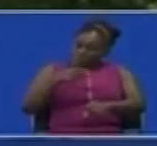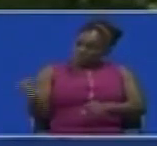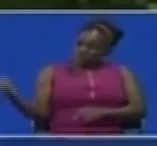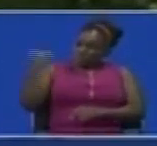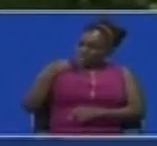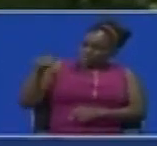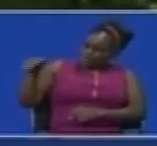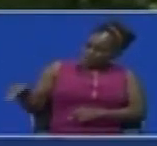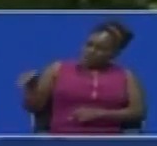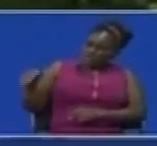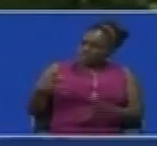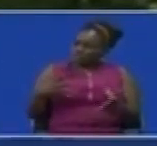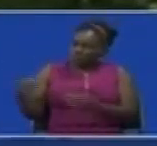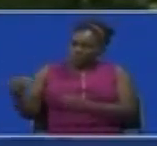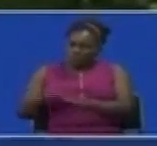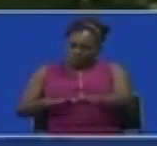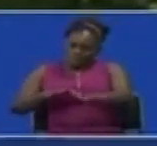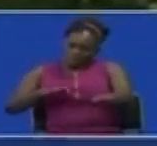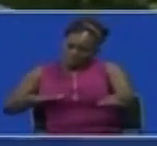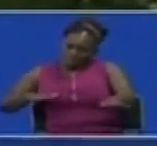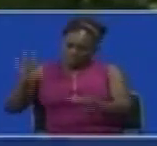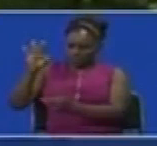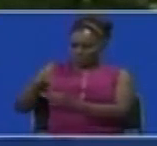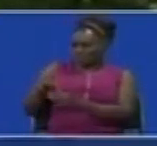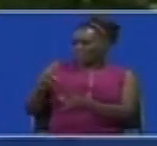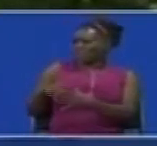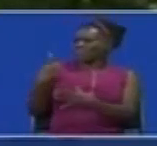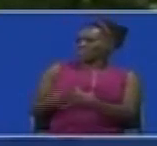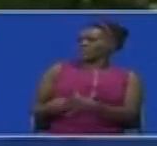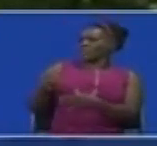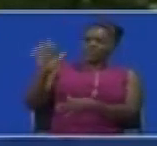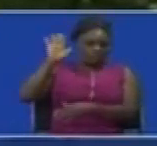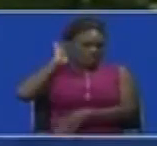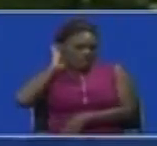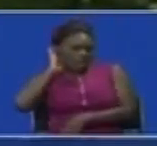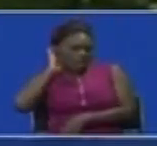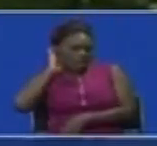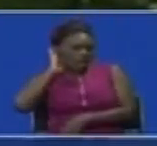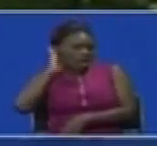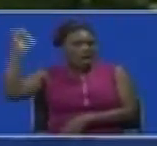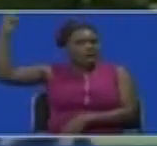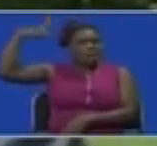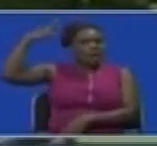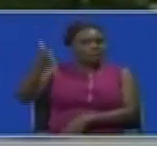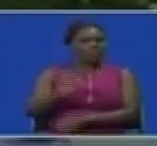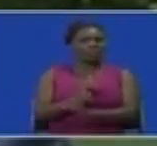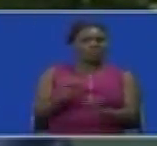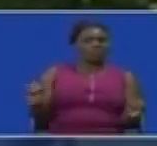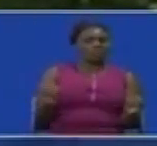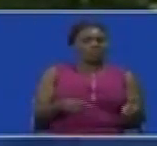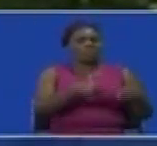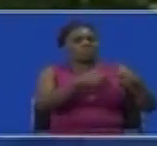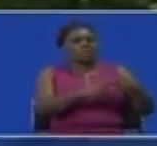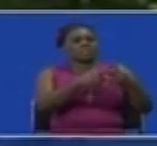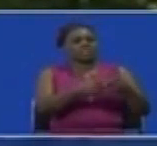up at 4 a.m. to go and queue for voting and you are told maybe there's no power, machines broke